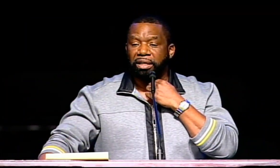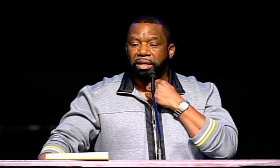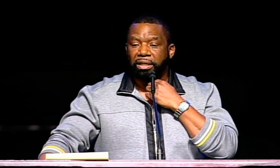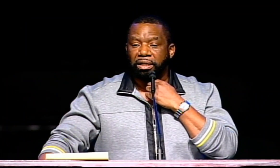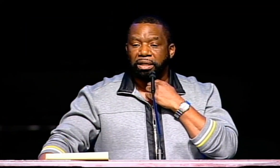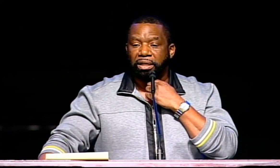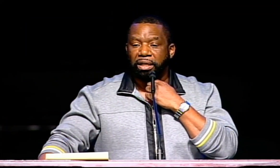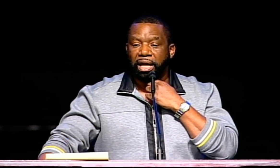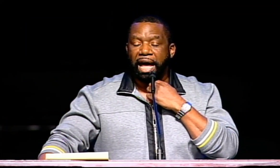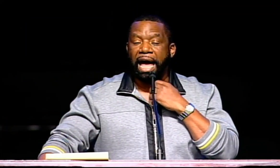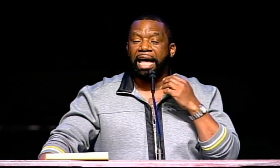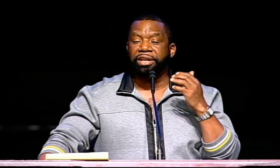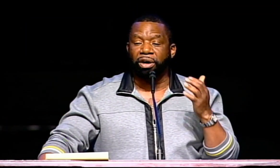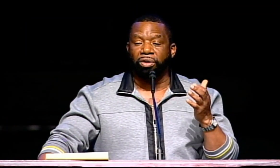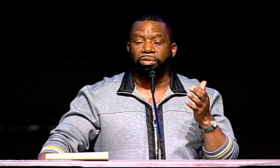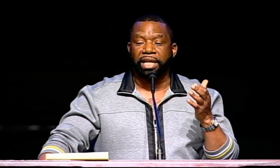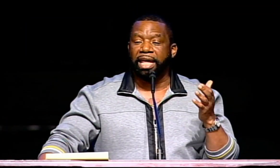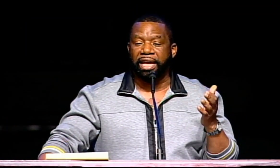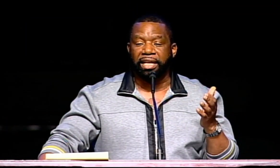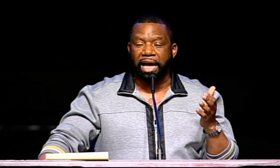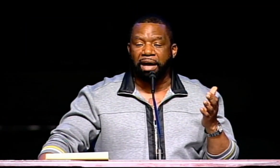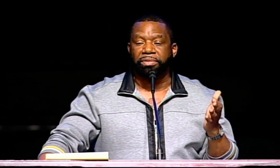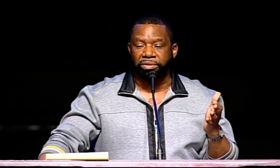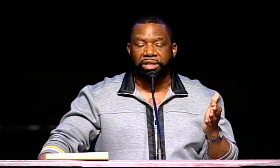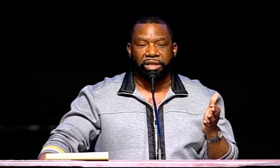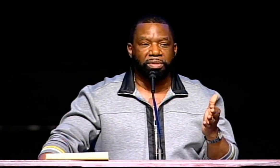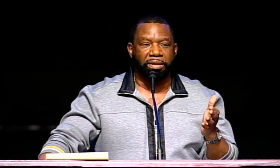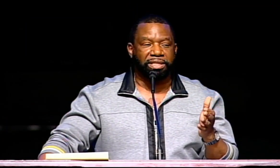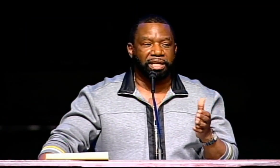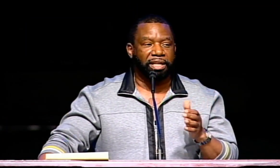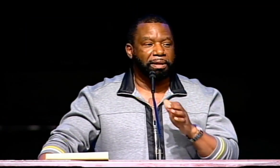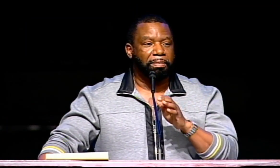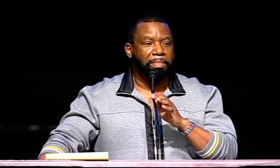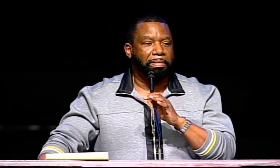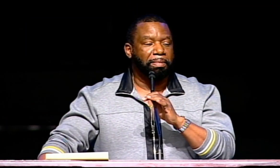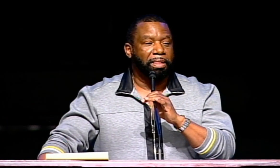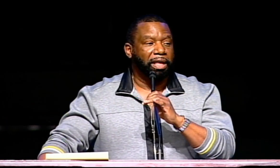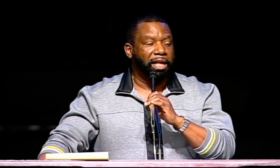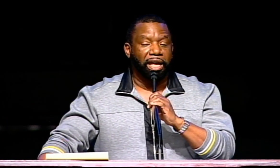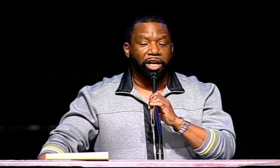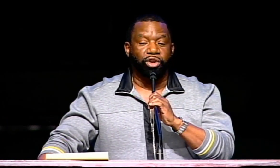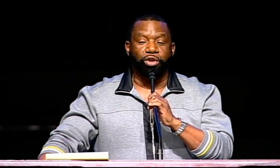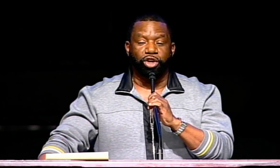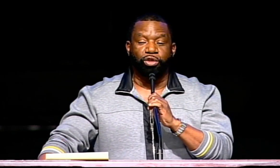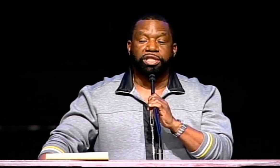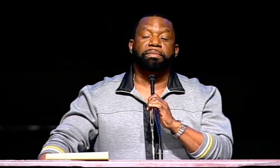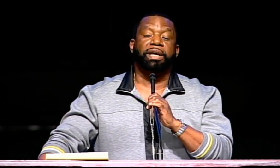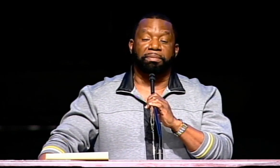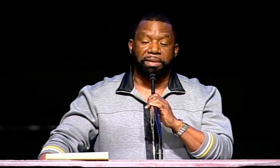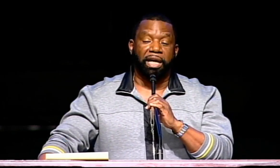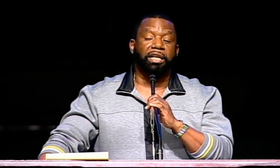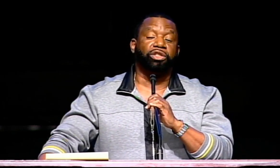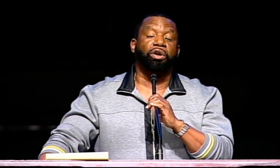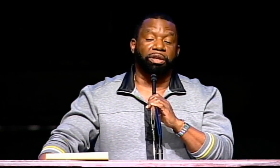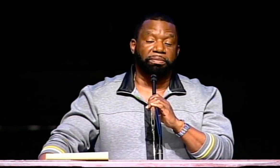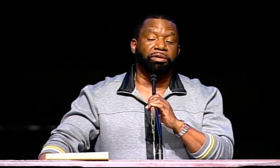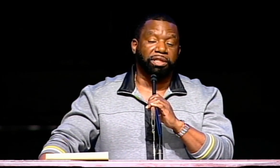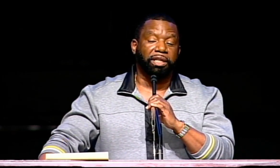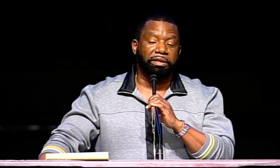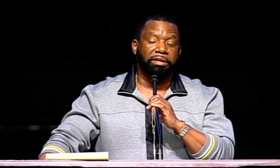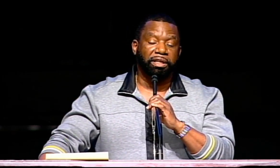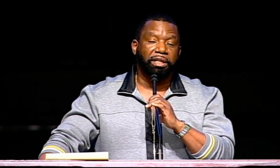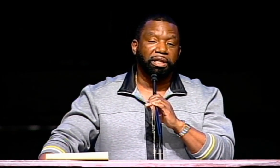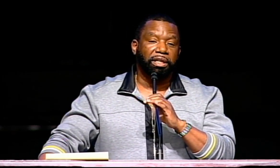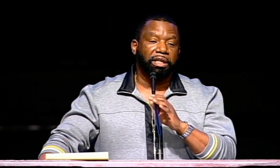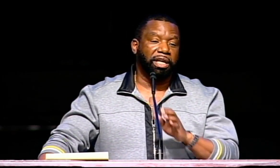You may, huh? I know that ain't our music. You may be seated. You see me up there controlling